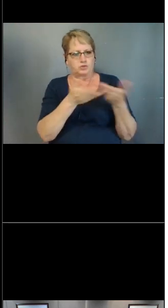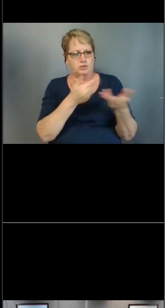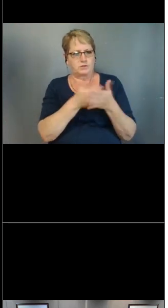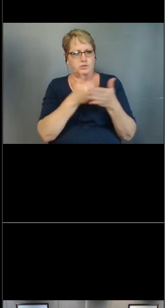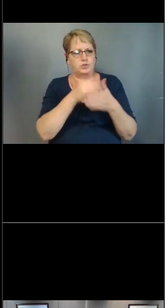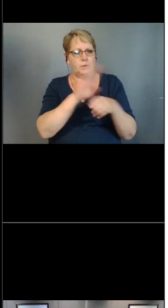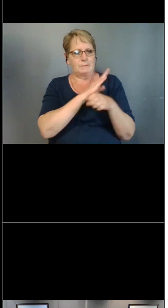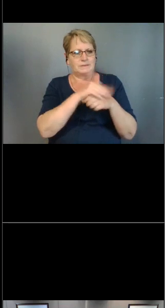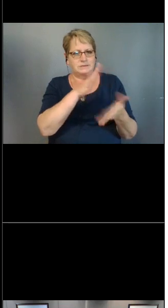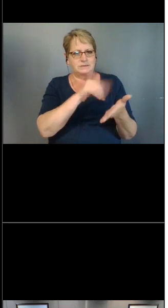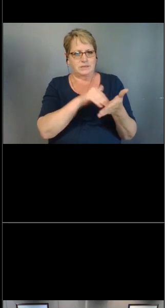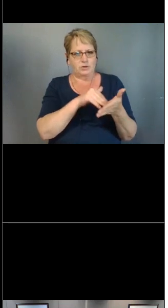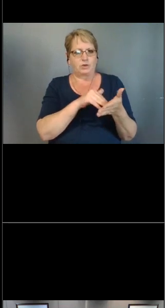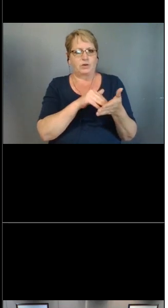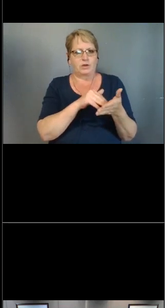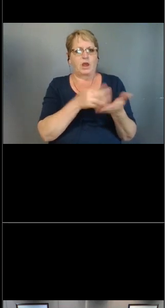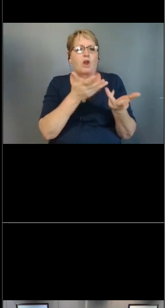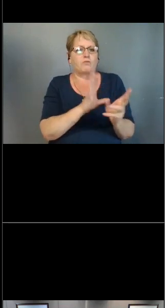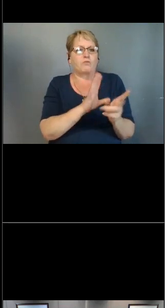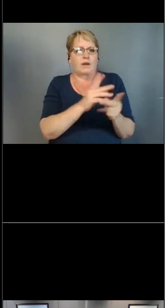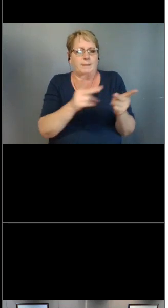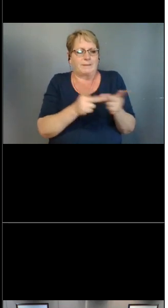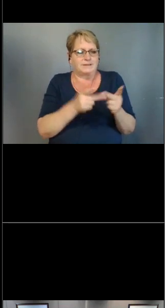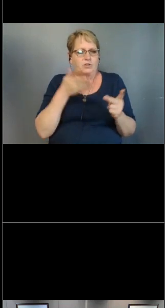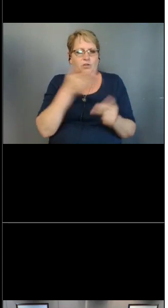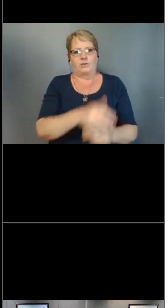to the generators that already exist in that area.